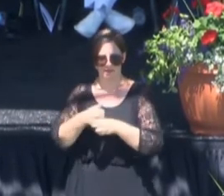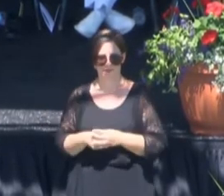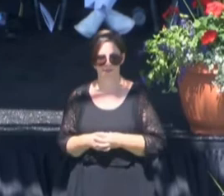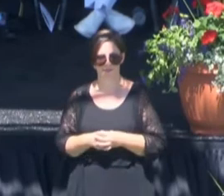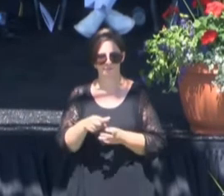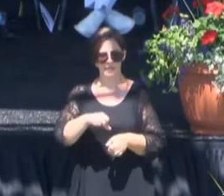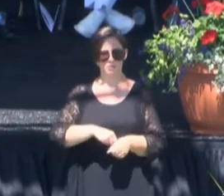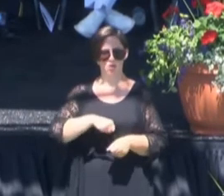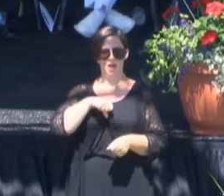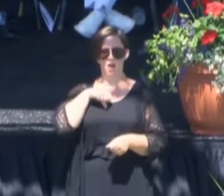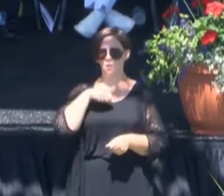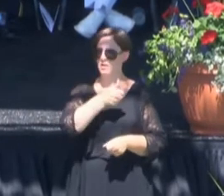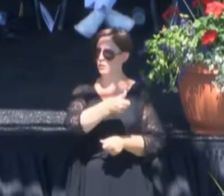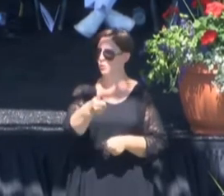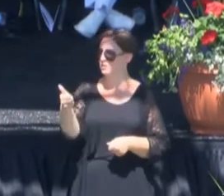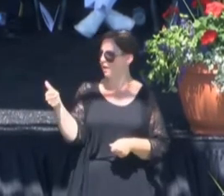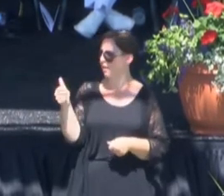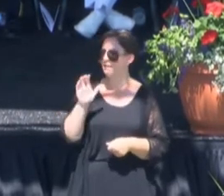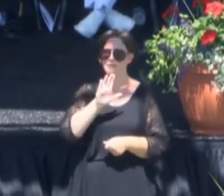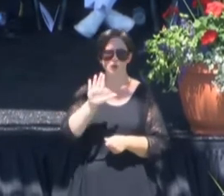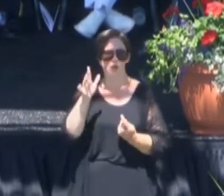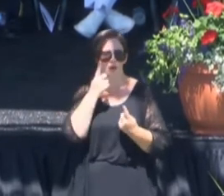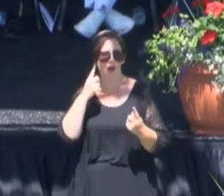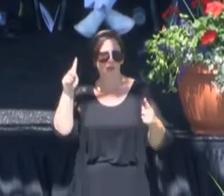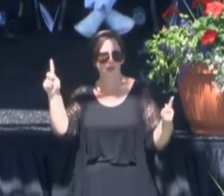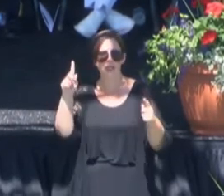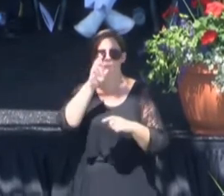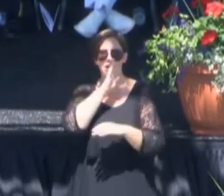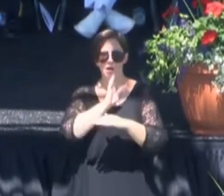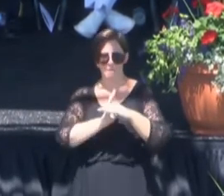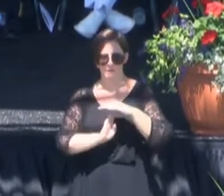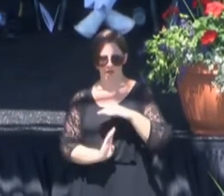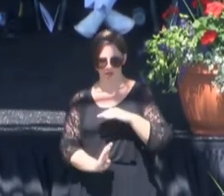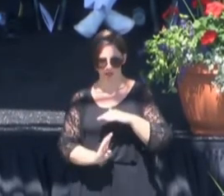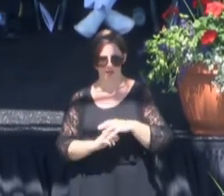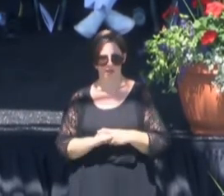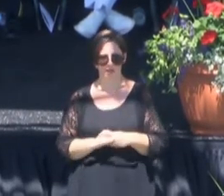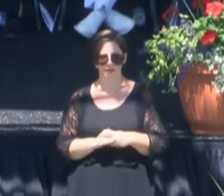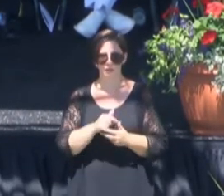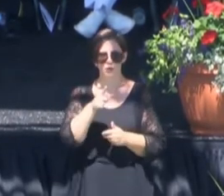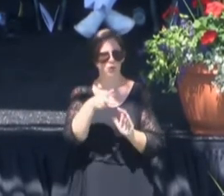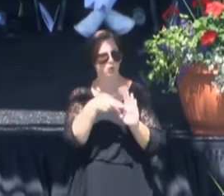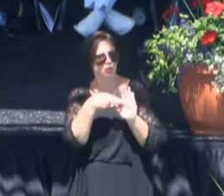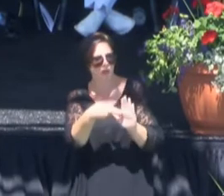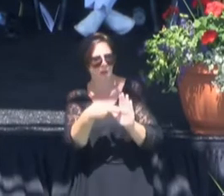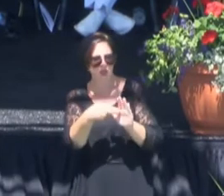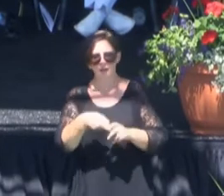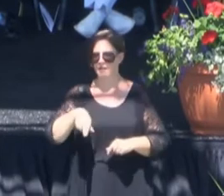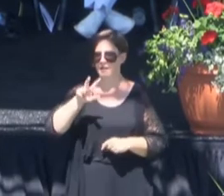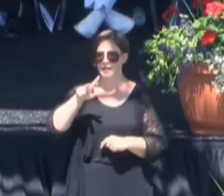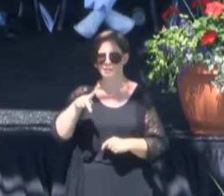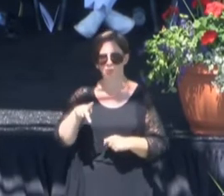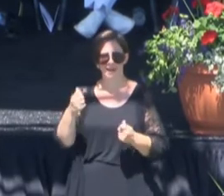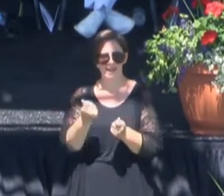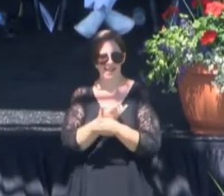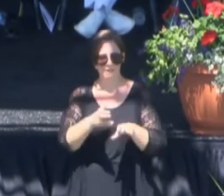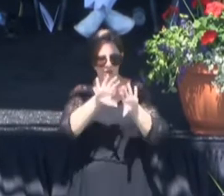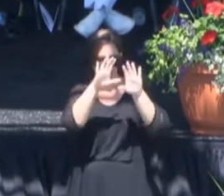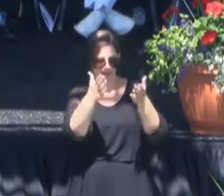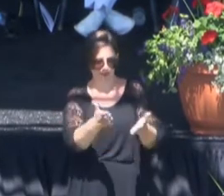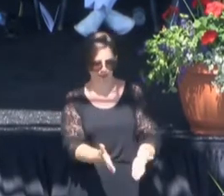Be proud of yourself and your accomplishments, but be humble. You represent Kings Point in all that you do.